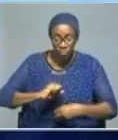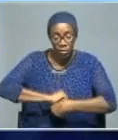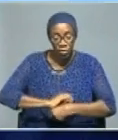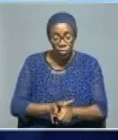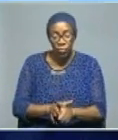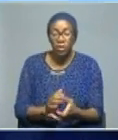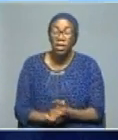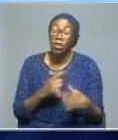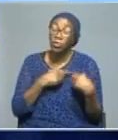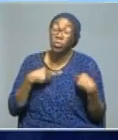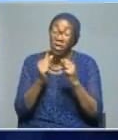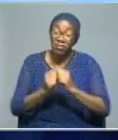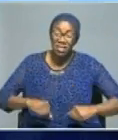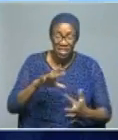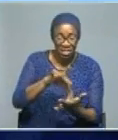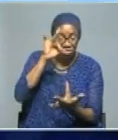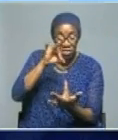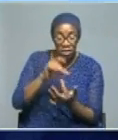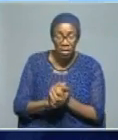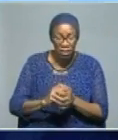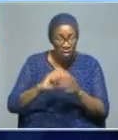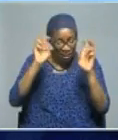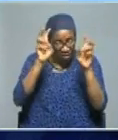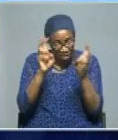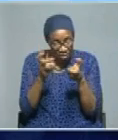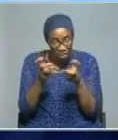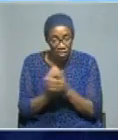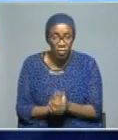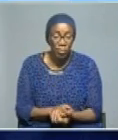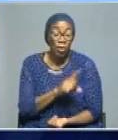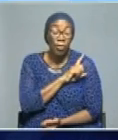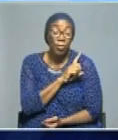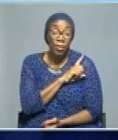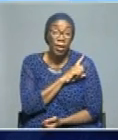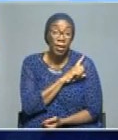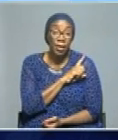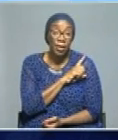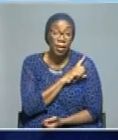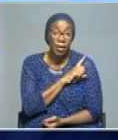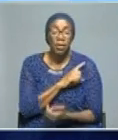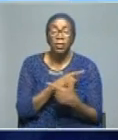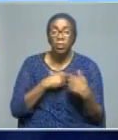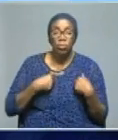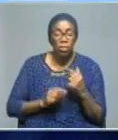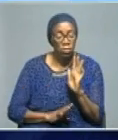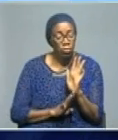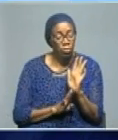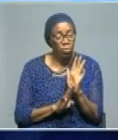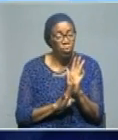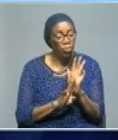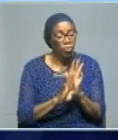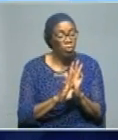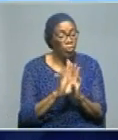chosen those topics and under that theme to make sure that we recover from